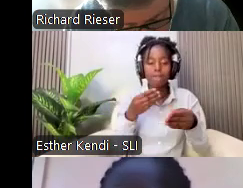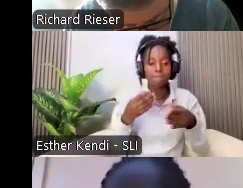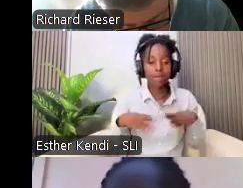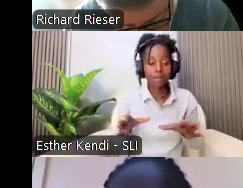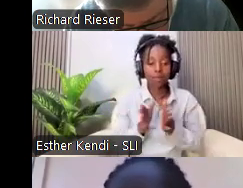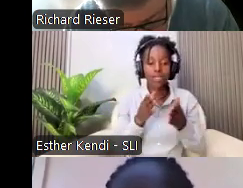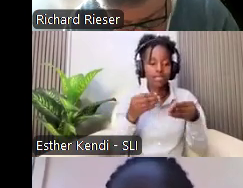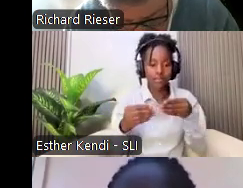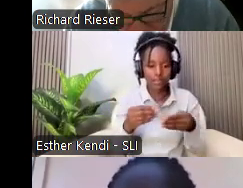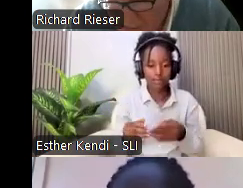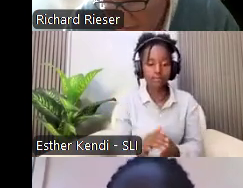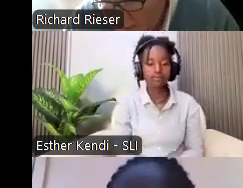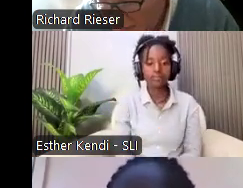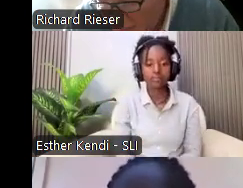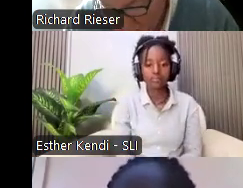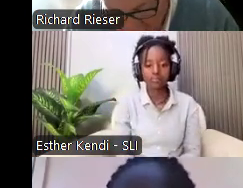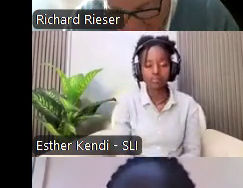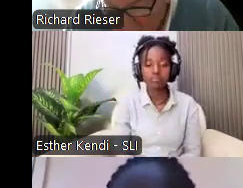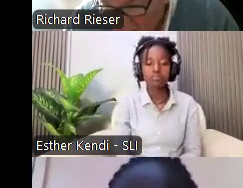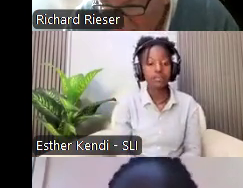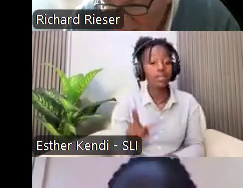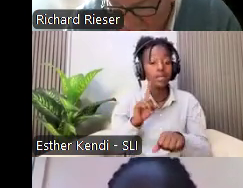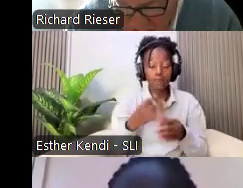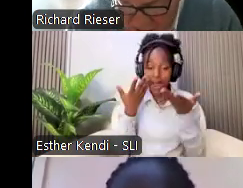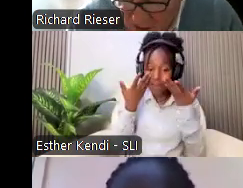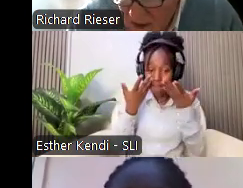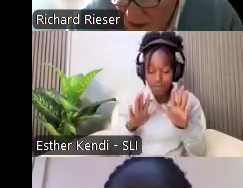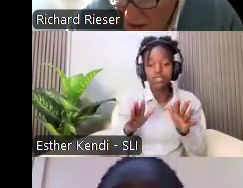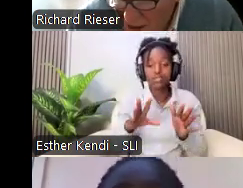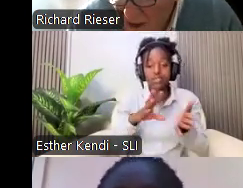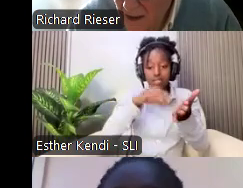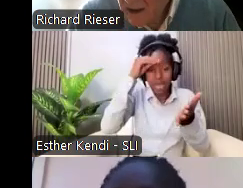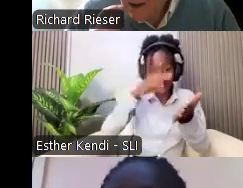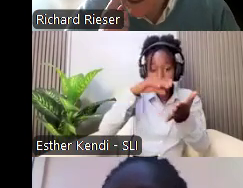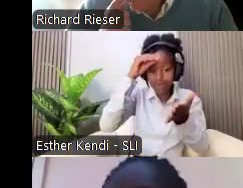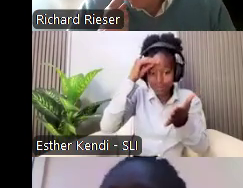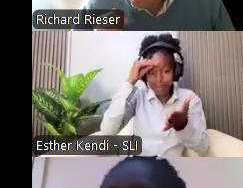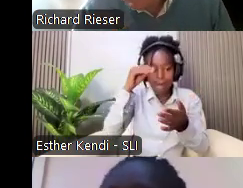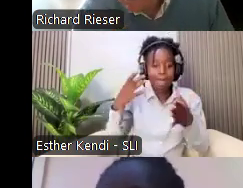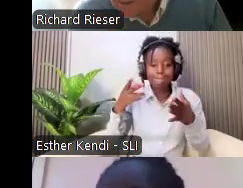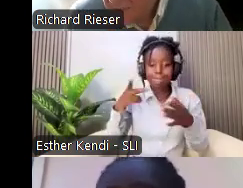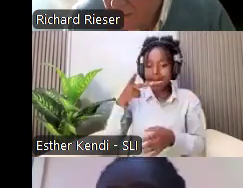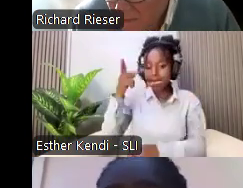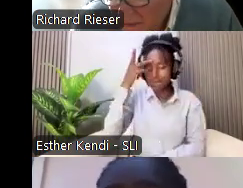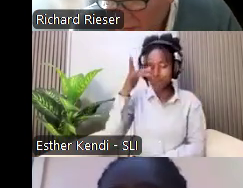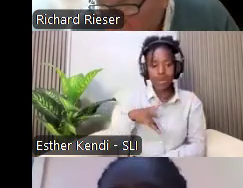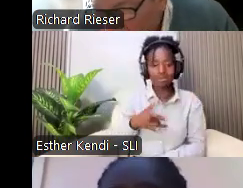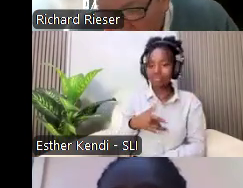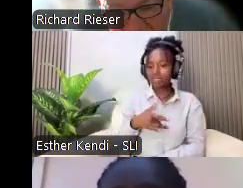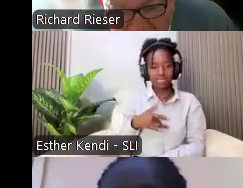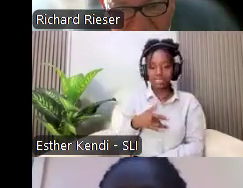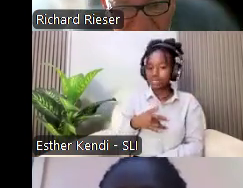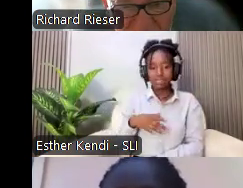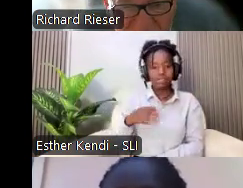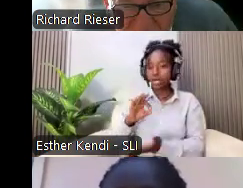president. I finished my studies, but my parents were unable to continue paying for my school